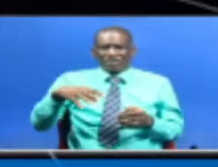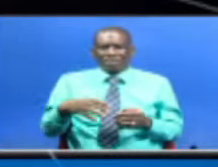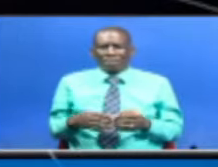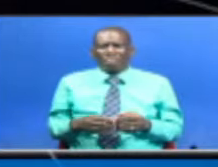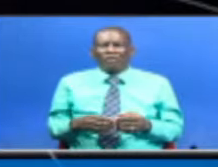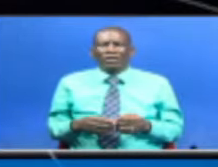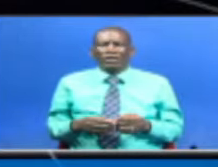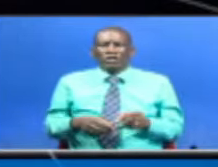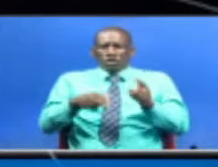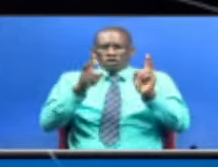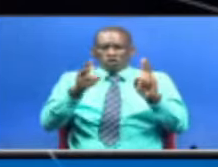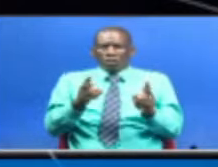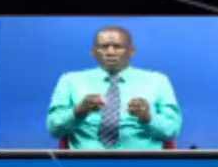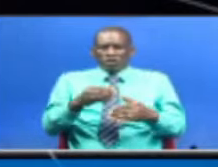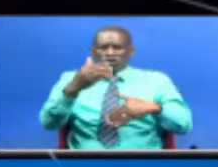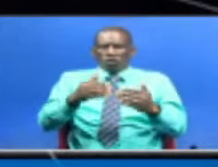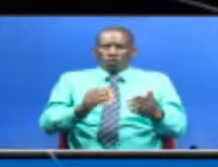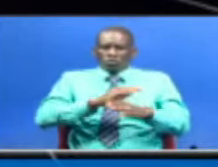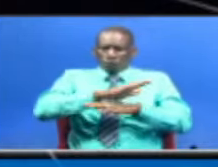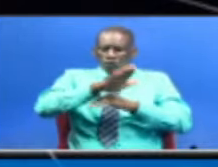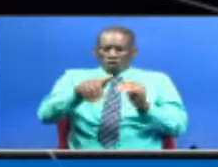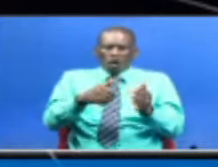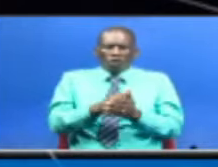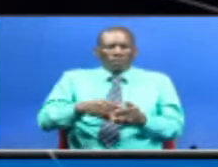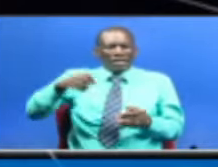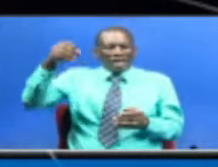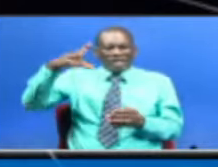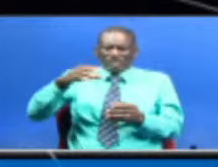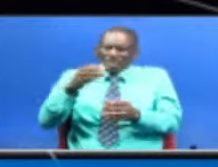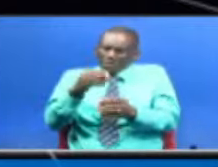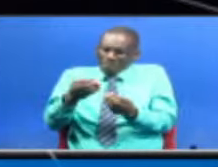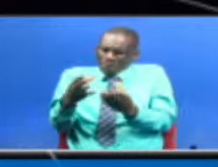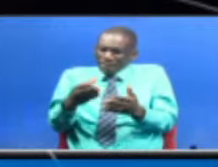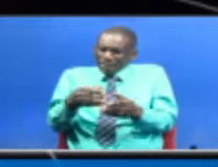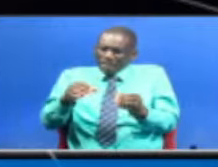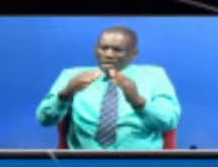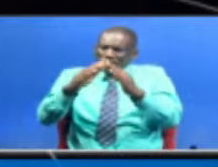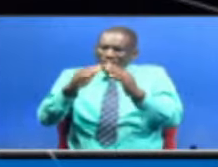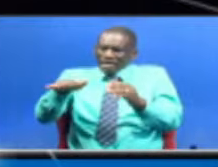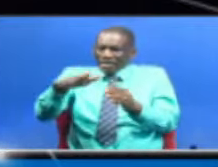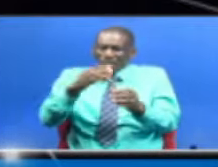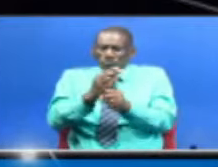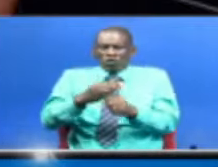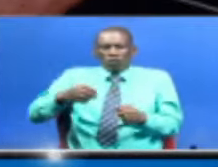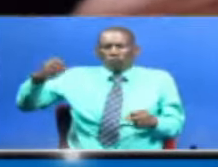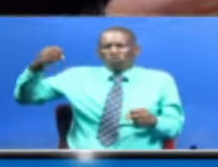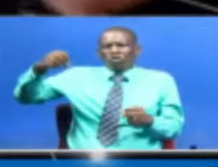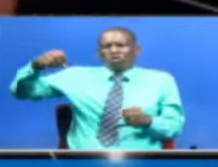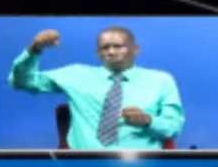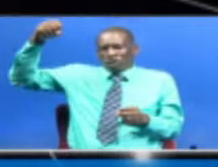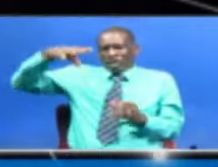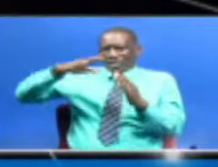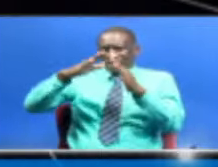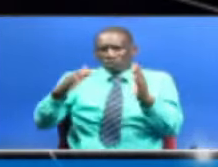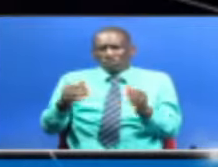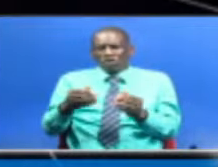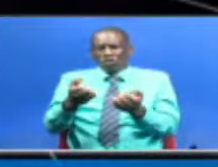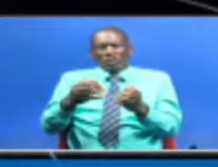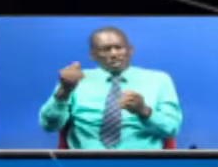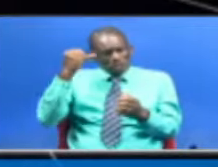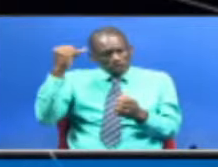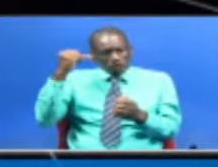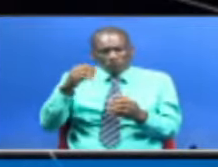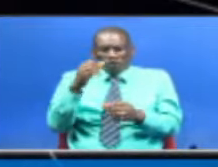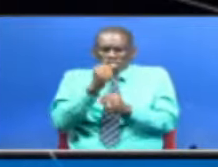often almost all for lighting. And we need to be better to stimulate job creation, innovators, as you mentioned,